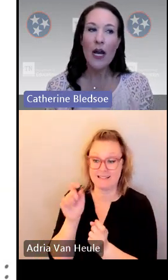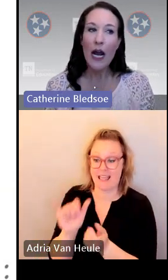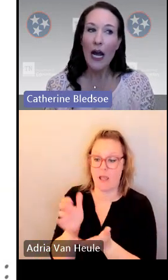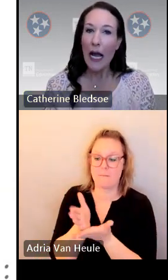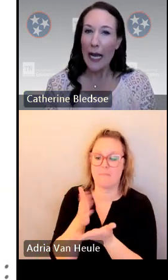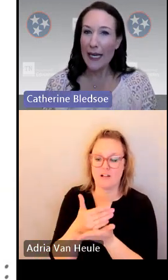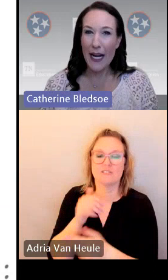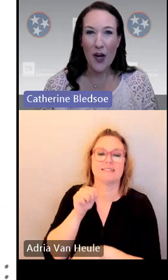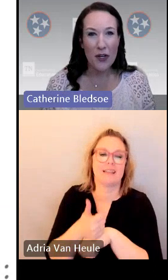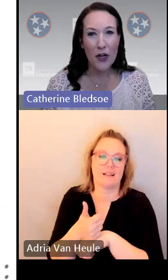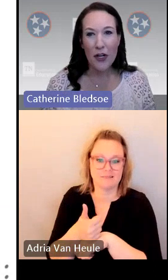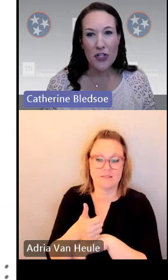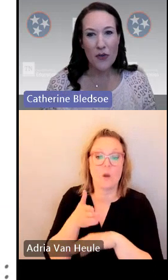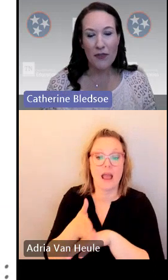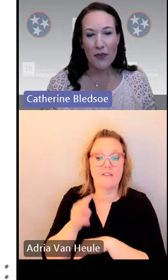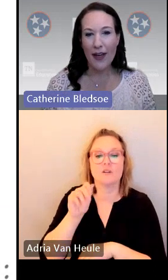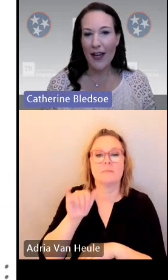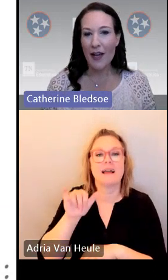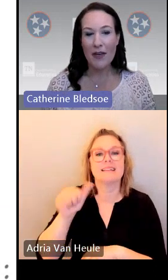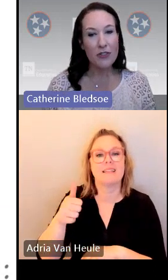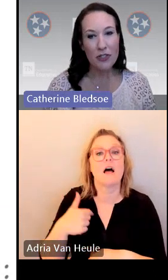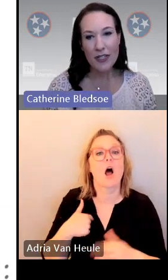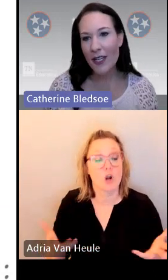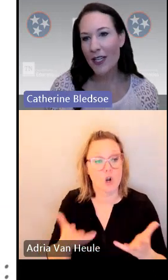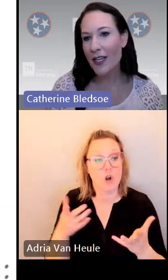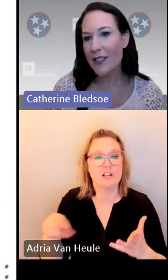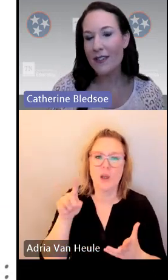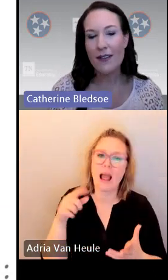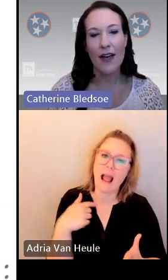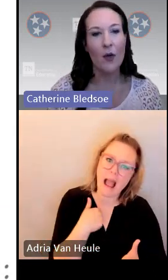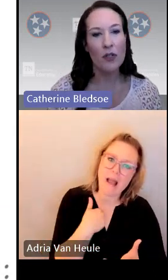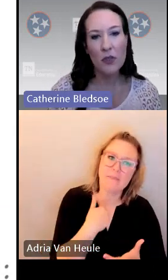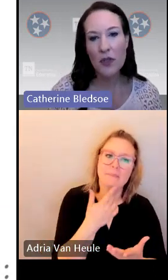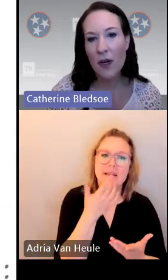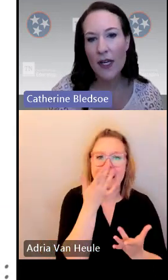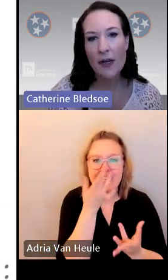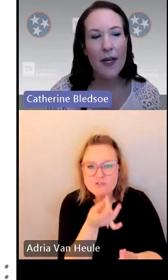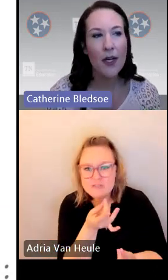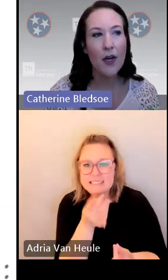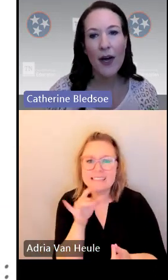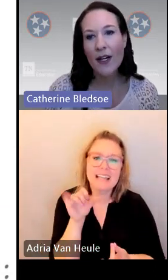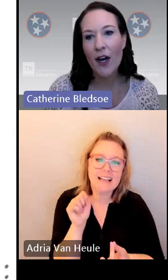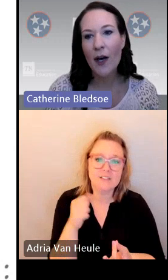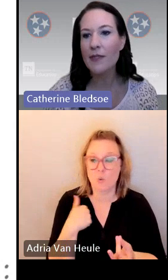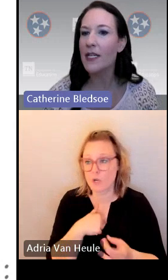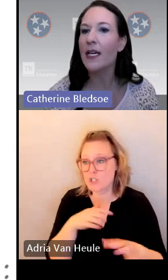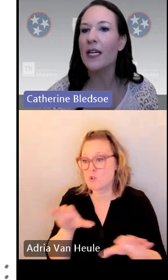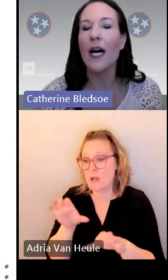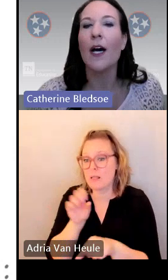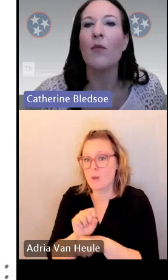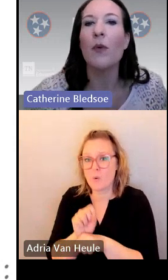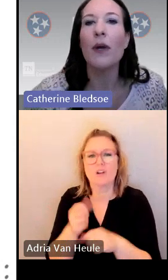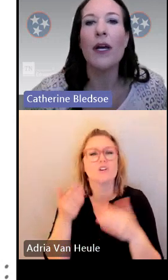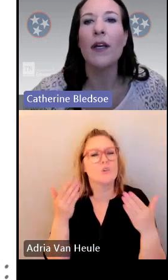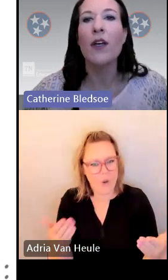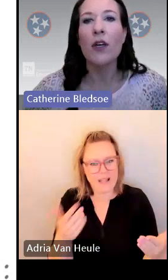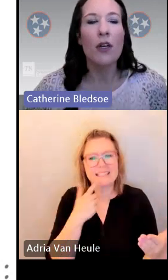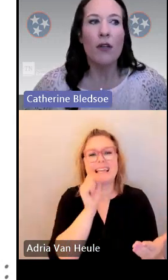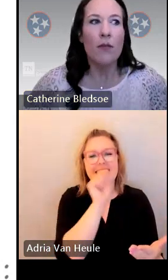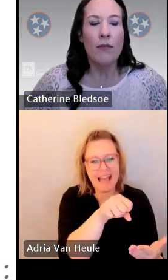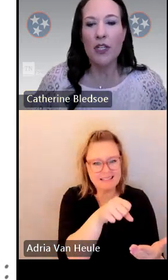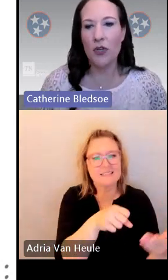So again, I would encourage you, if you're like, I'm interested in this, we're doing the work anyway, go ahead and opt in. We want